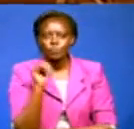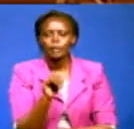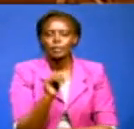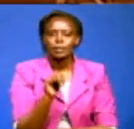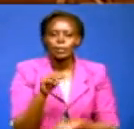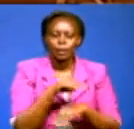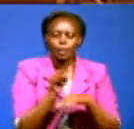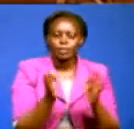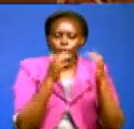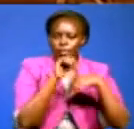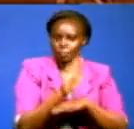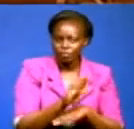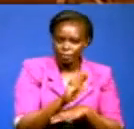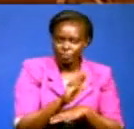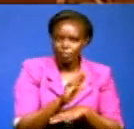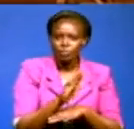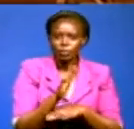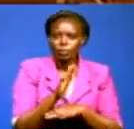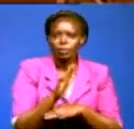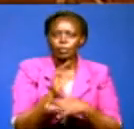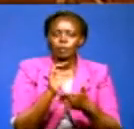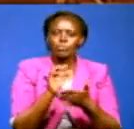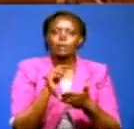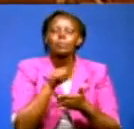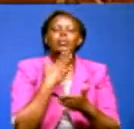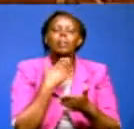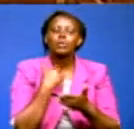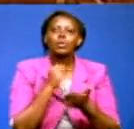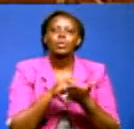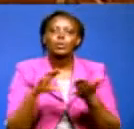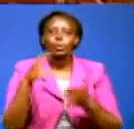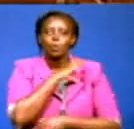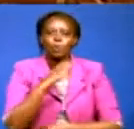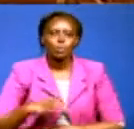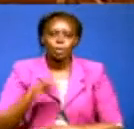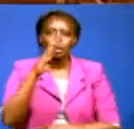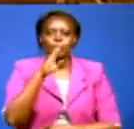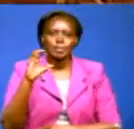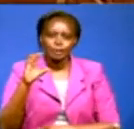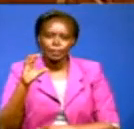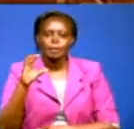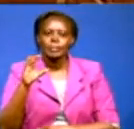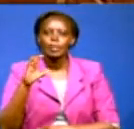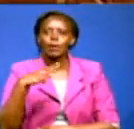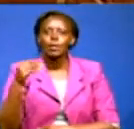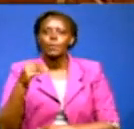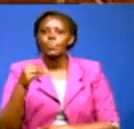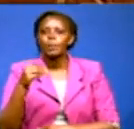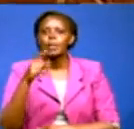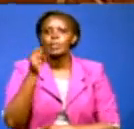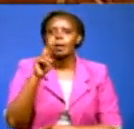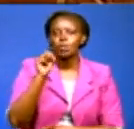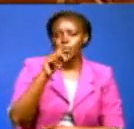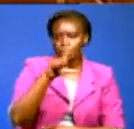National Assembly consider a motion to remove commissioners of IBC. They went and there's a tribunal that has been